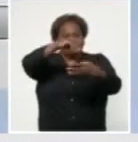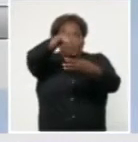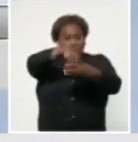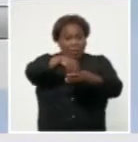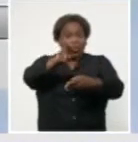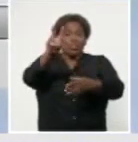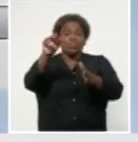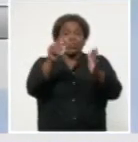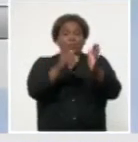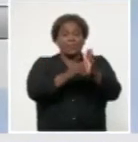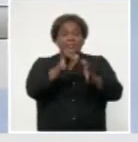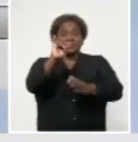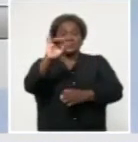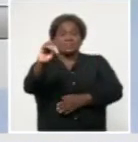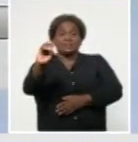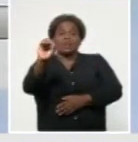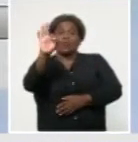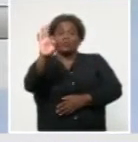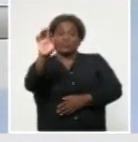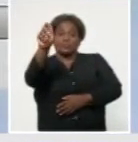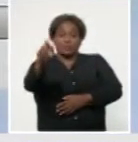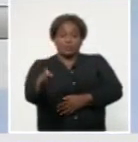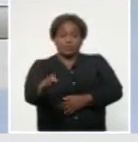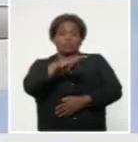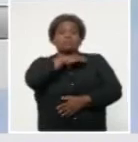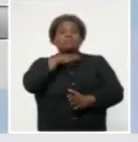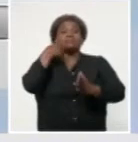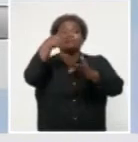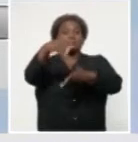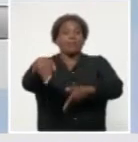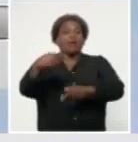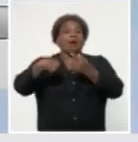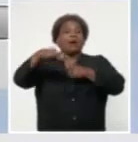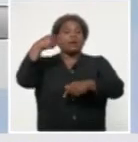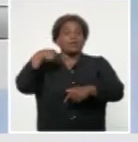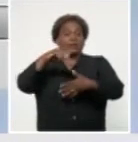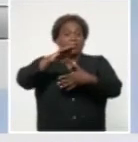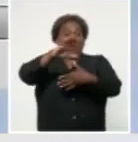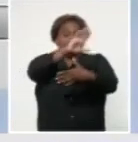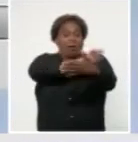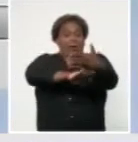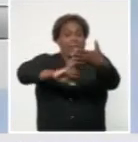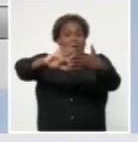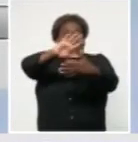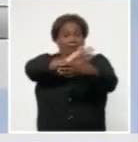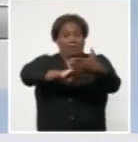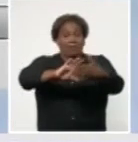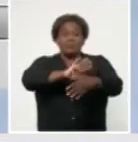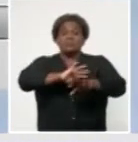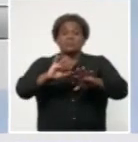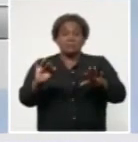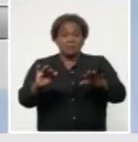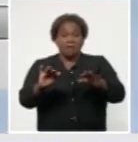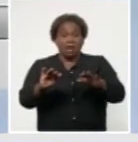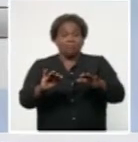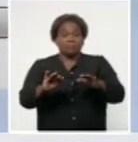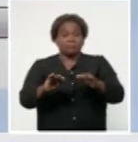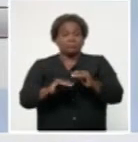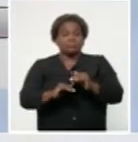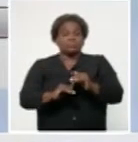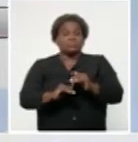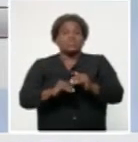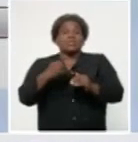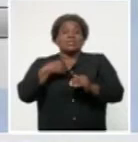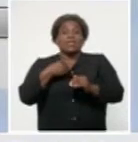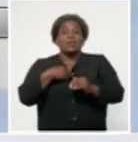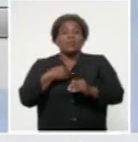phases. This is something evaluated on a daily basis by the National Special Group and by the temporary group led by the President